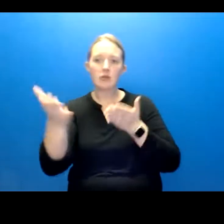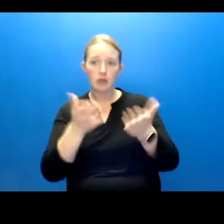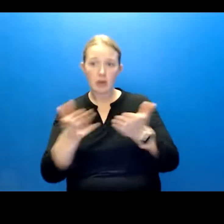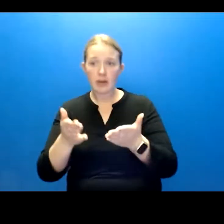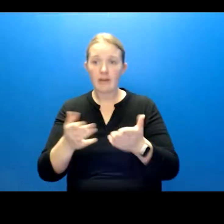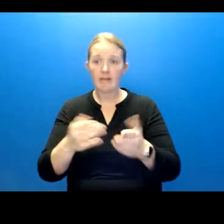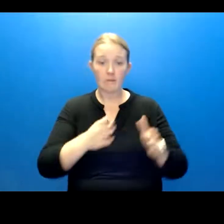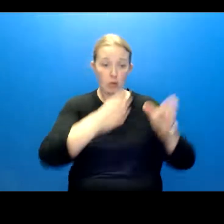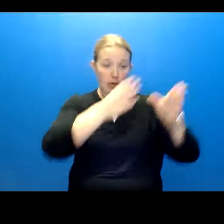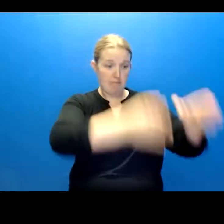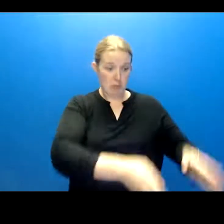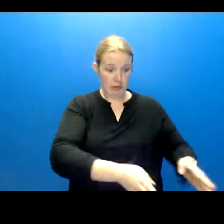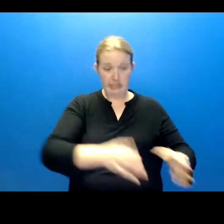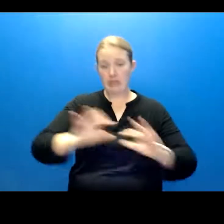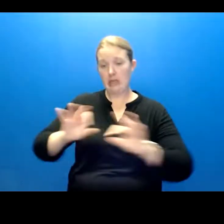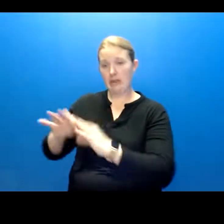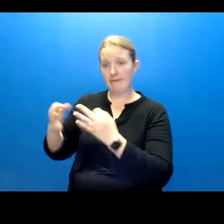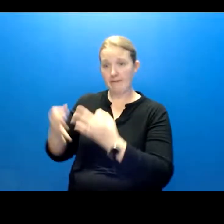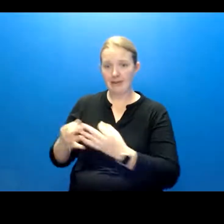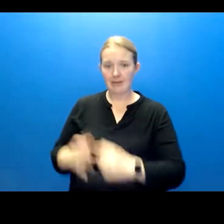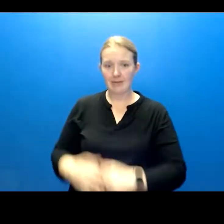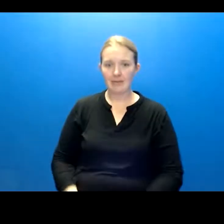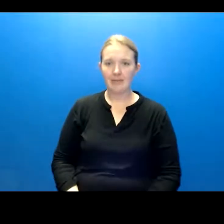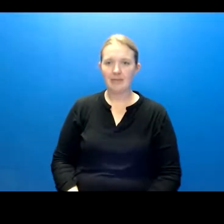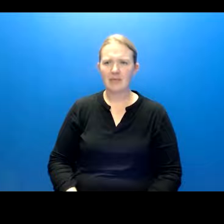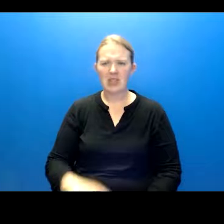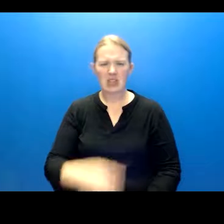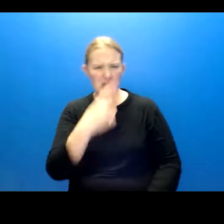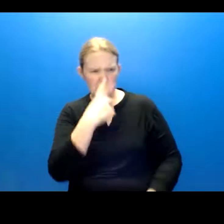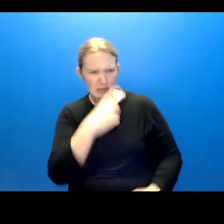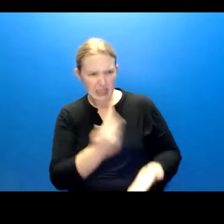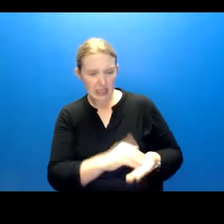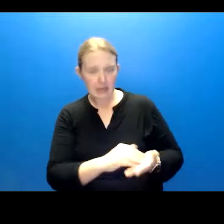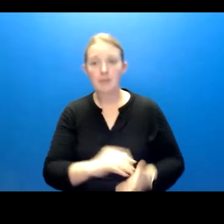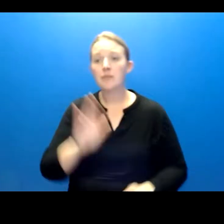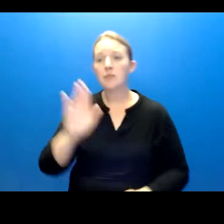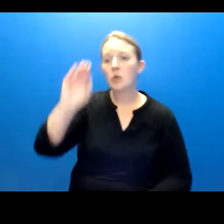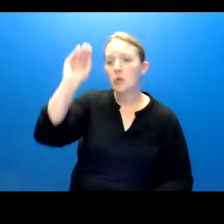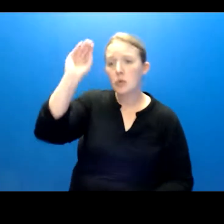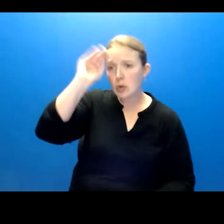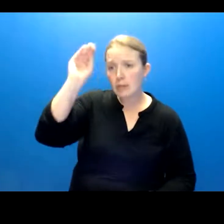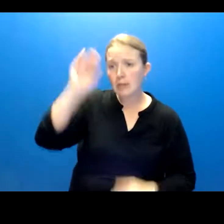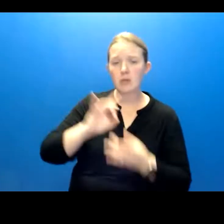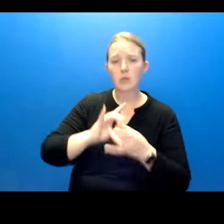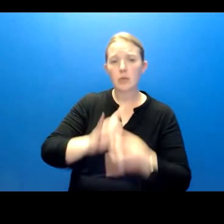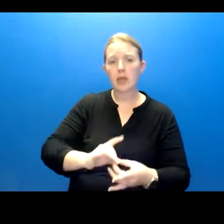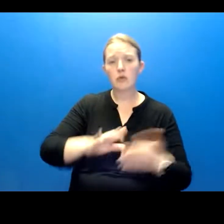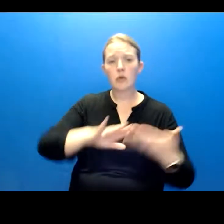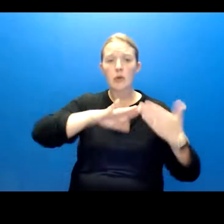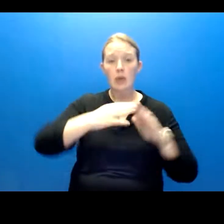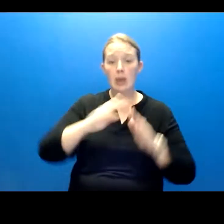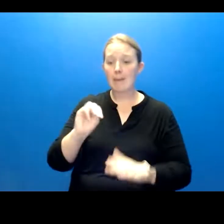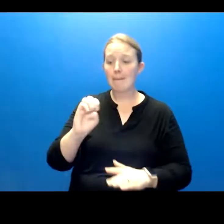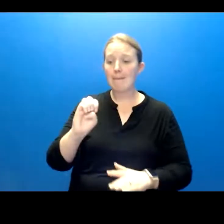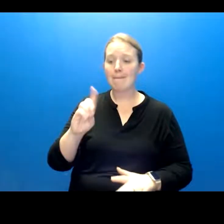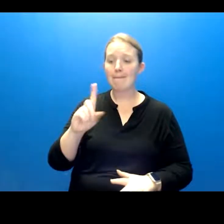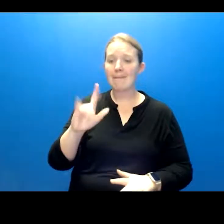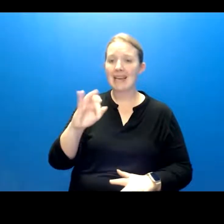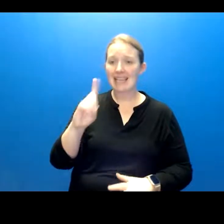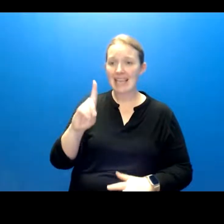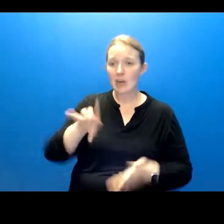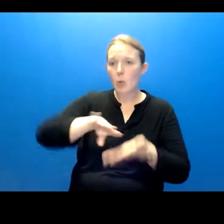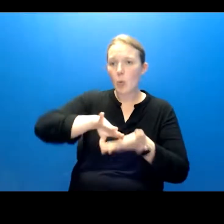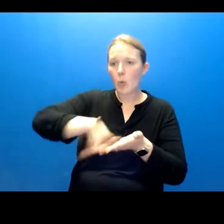family members? Pardon? Can you repeat that? What is your opinion of community Medicaid waiver